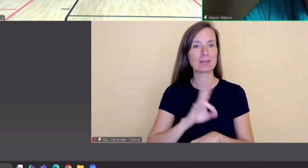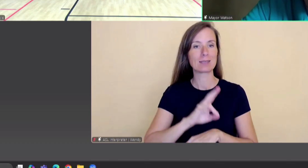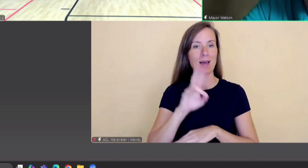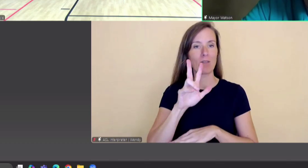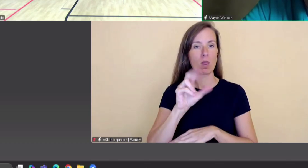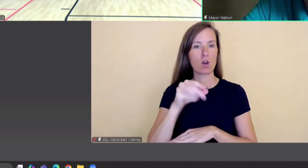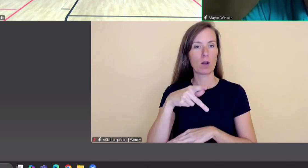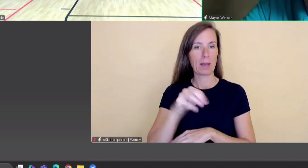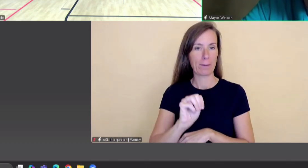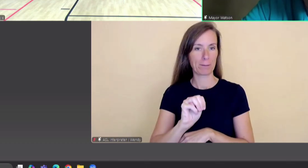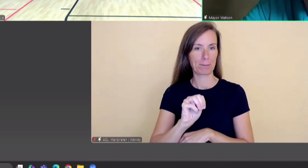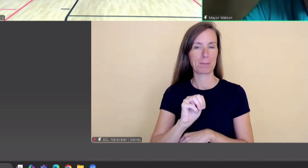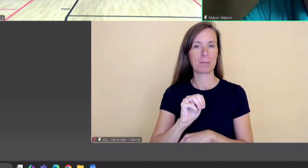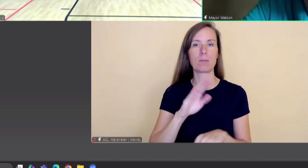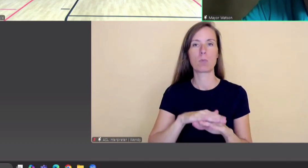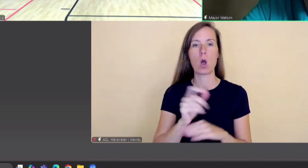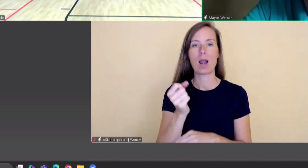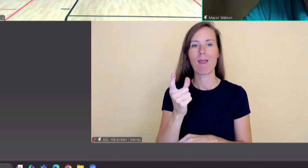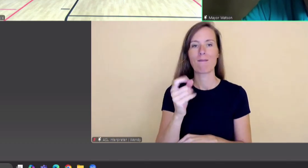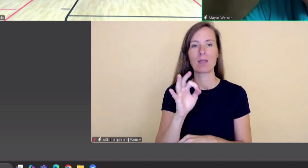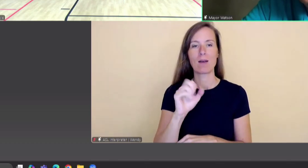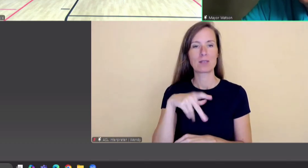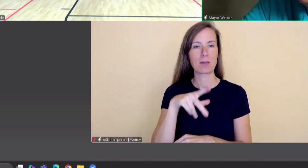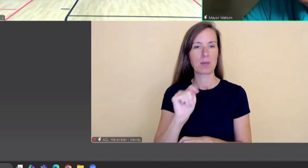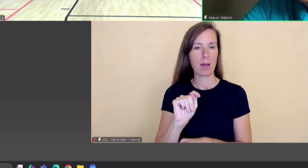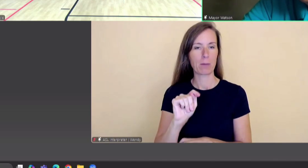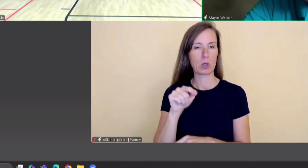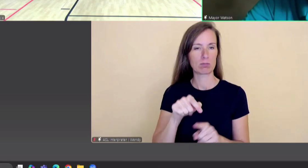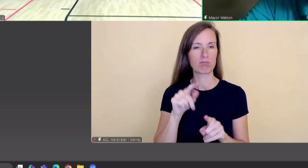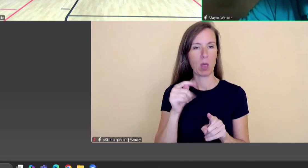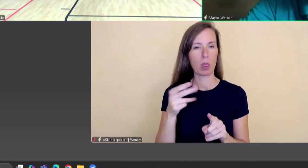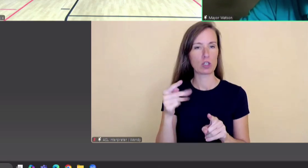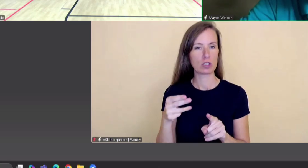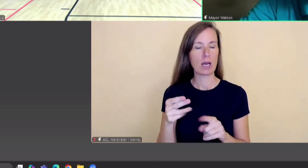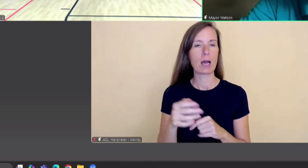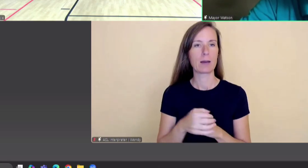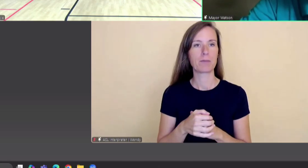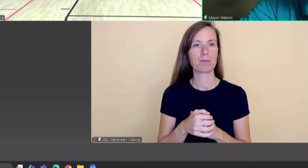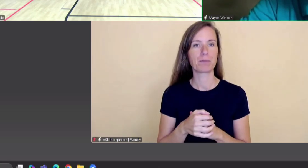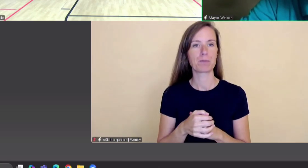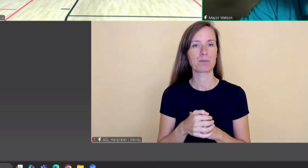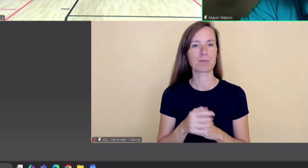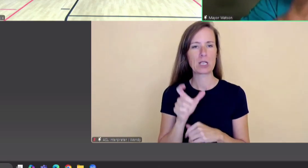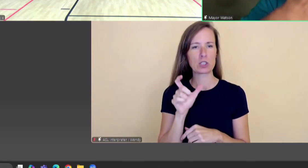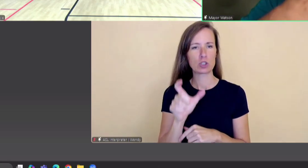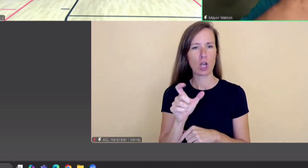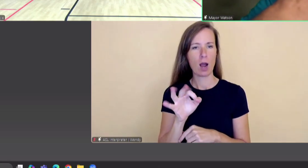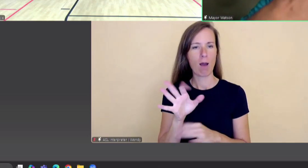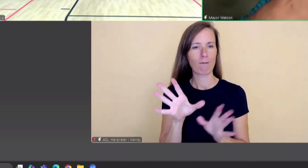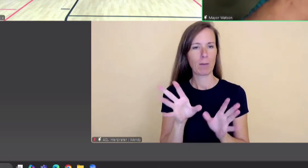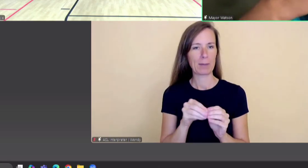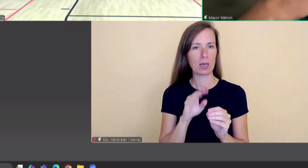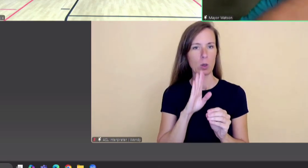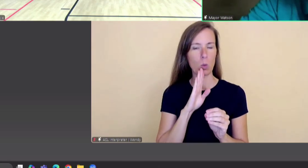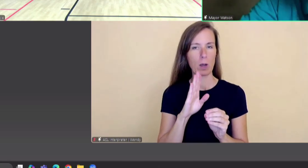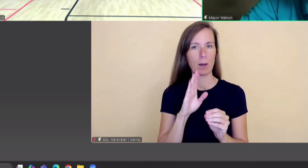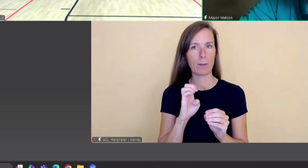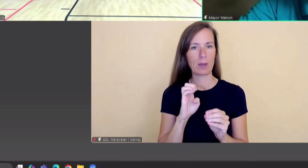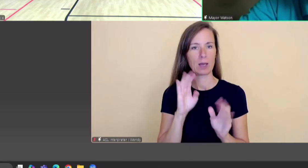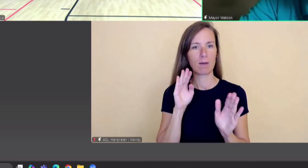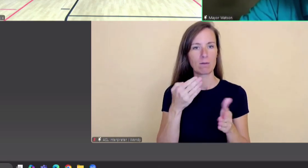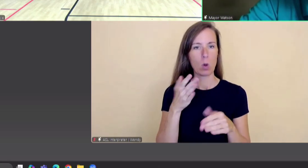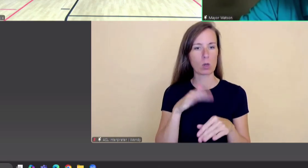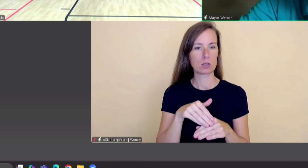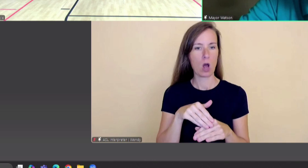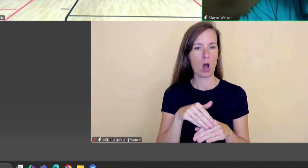on the 11th of September, Thursday. I believe a chunk of our meeting will be dedicated to County